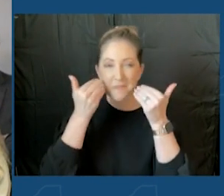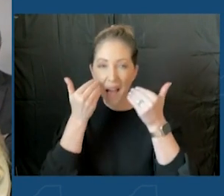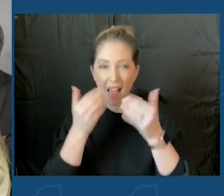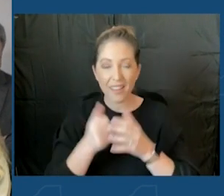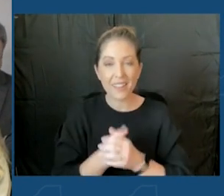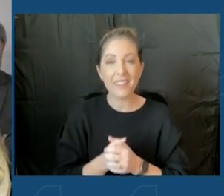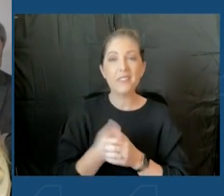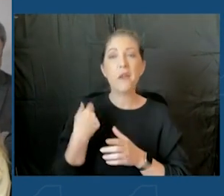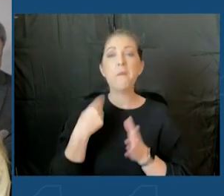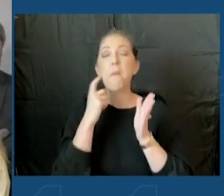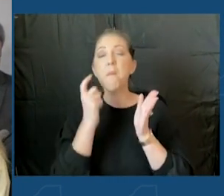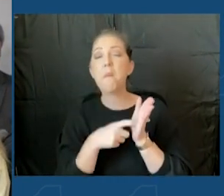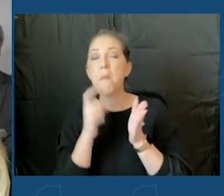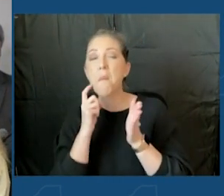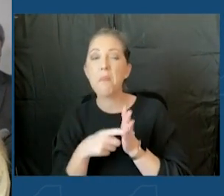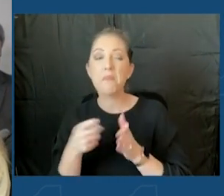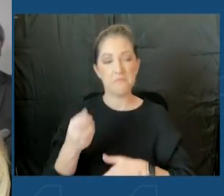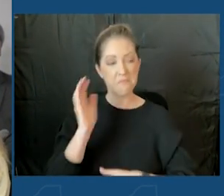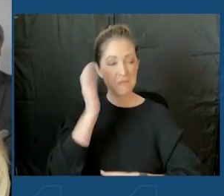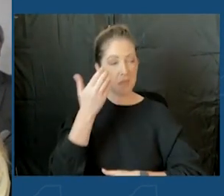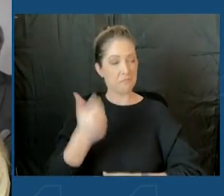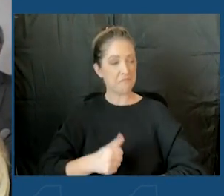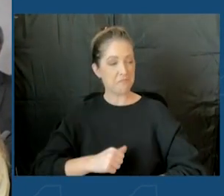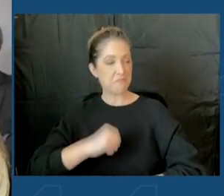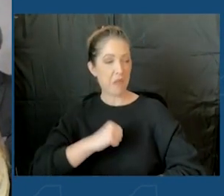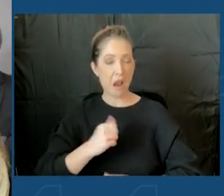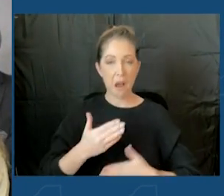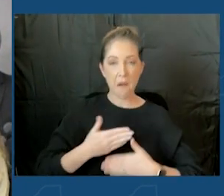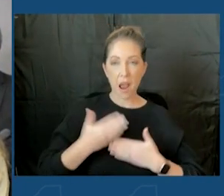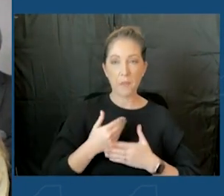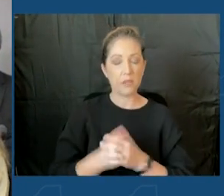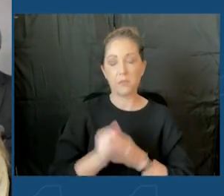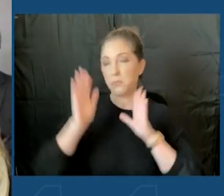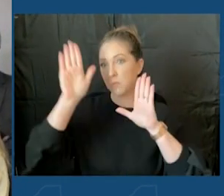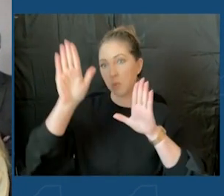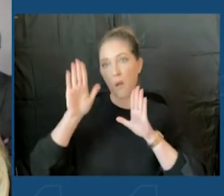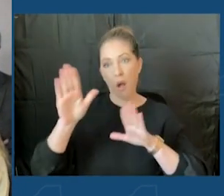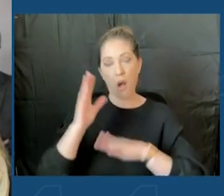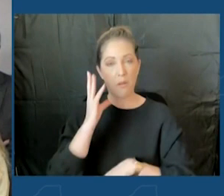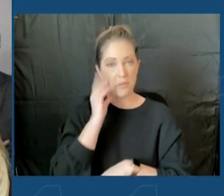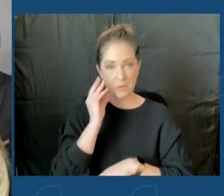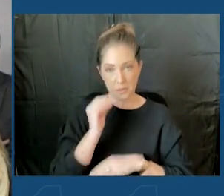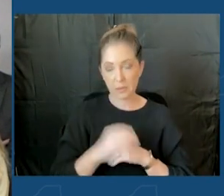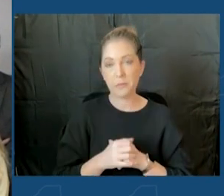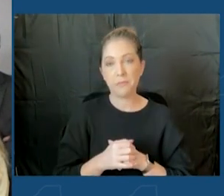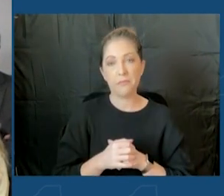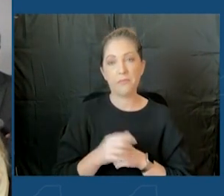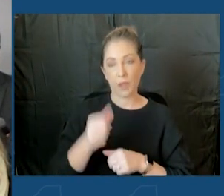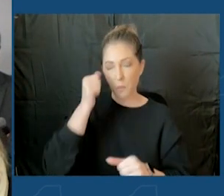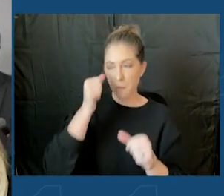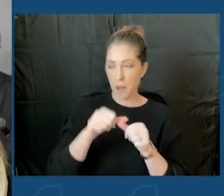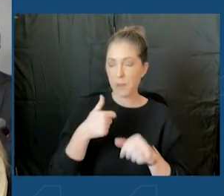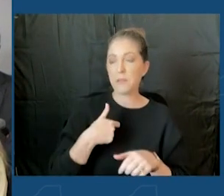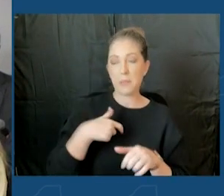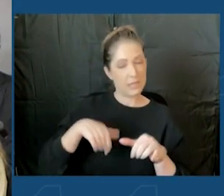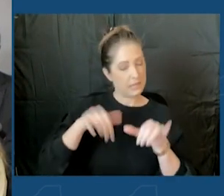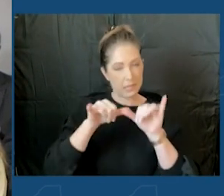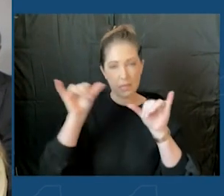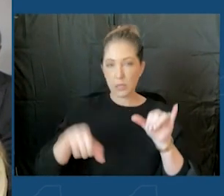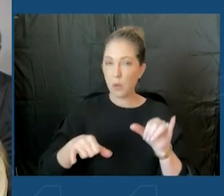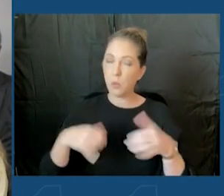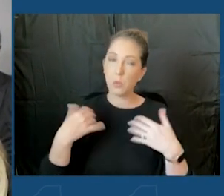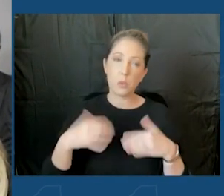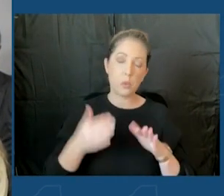up on this vibe. They all seemed really happy to be there. It was phenomenal. It was just a reminder of this is an incredible system, and it works so well. And also